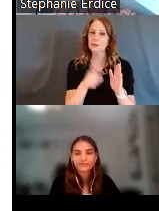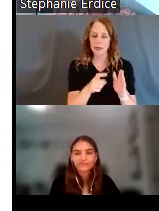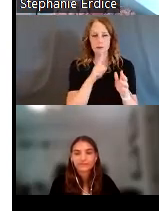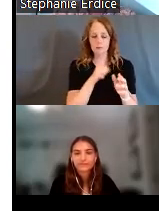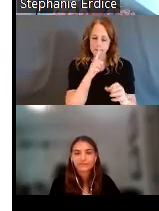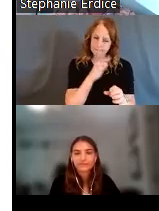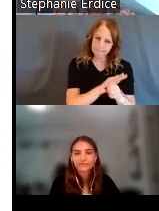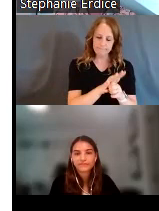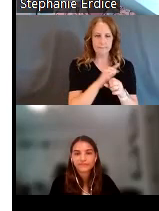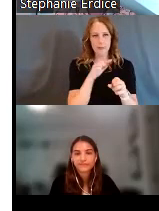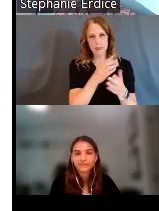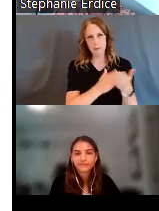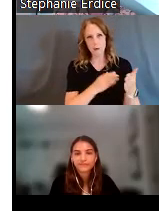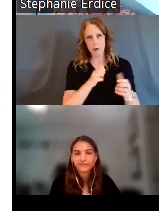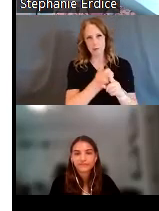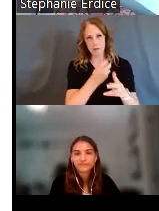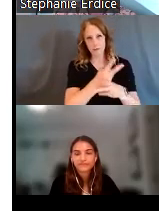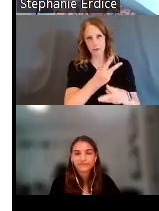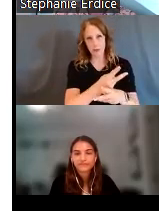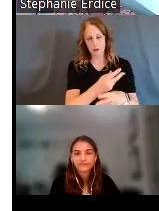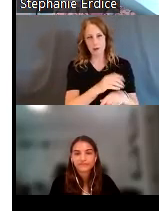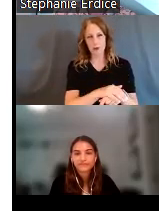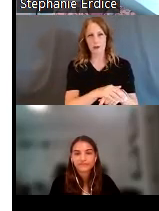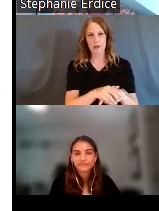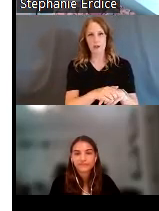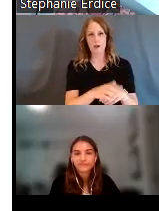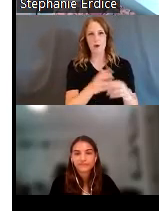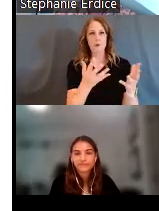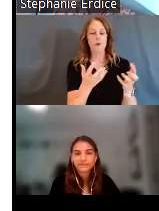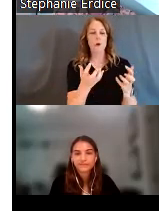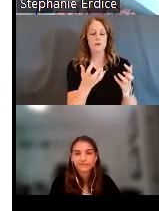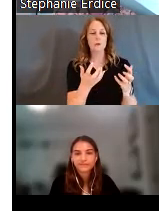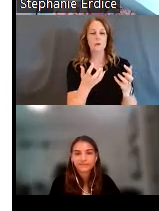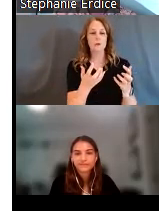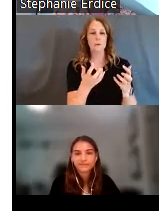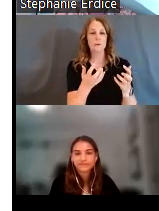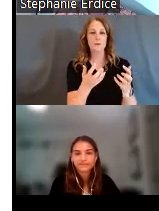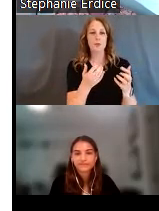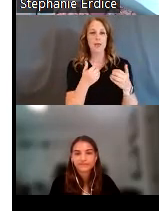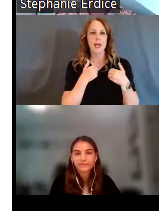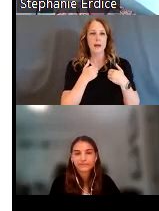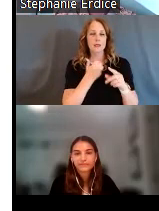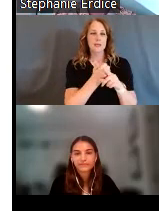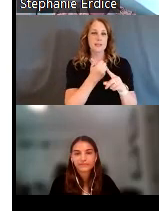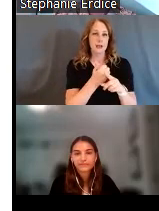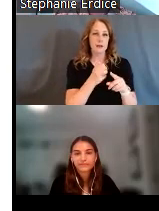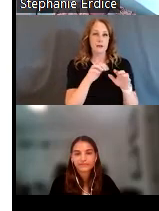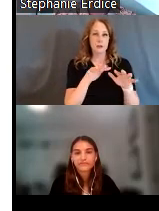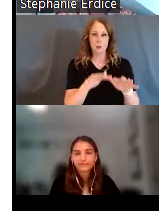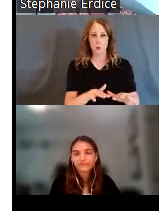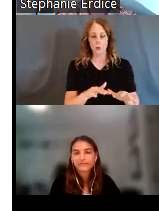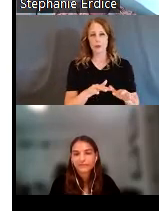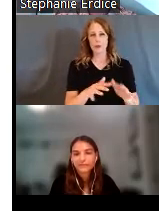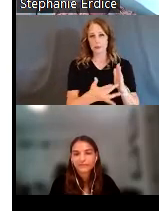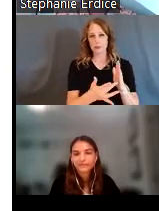of self-care, and we really want to use like maybe use some self-soothing techniques to go along with